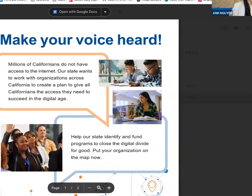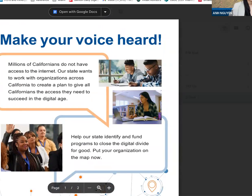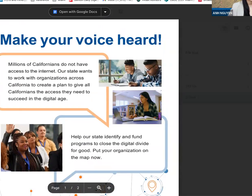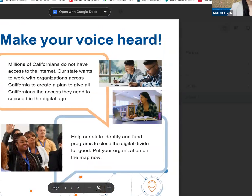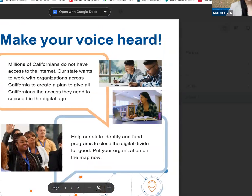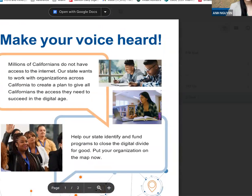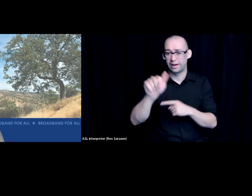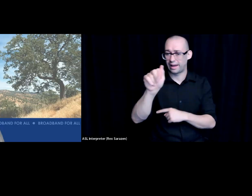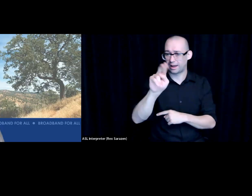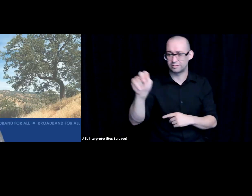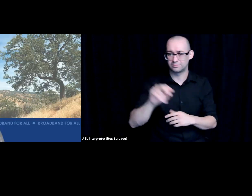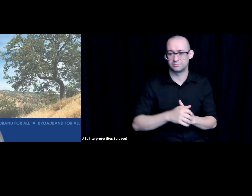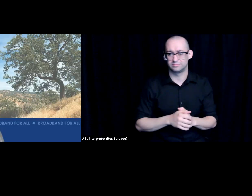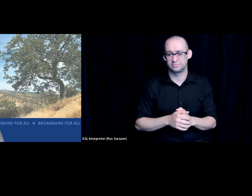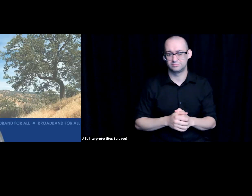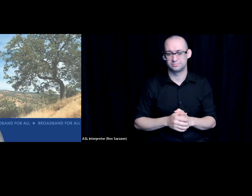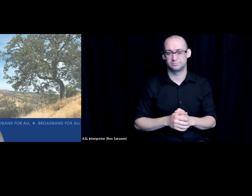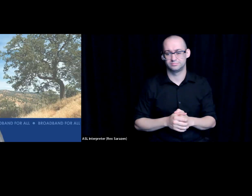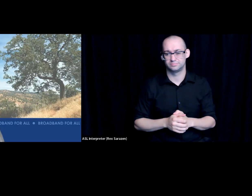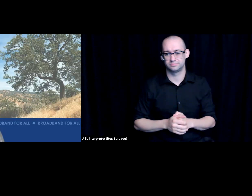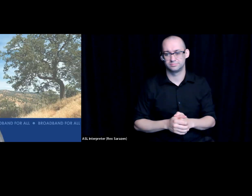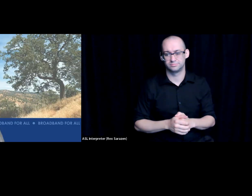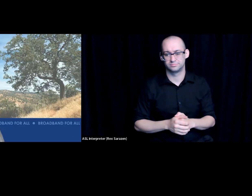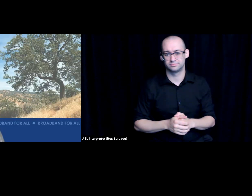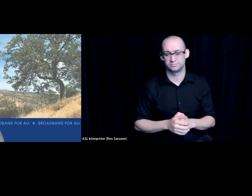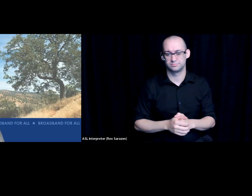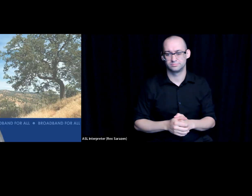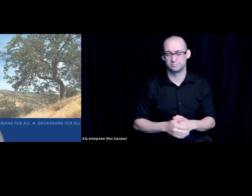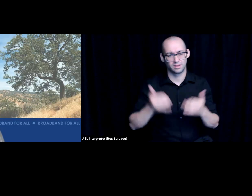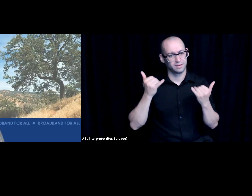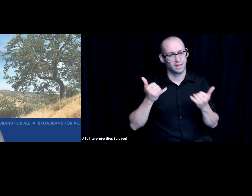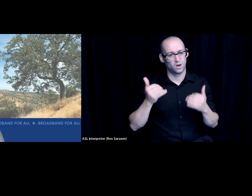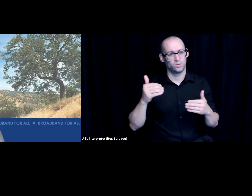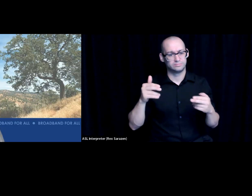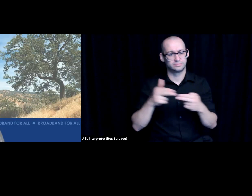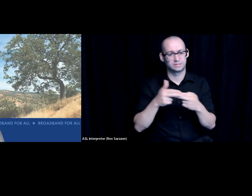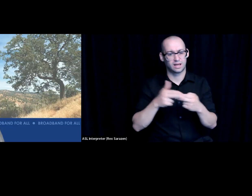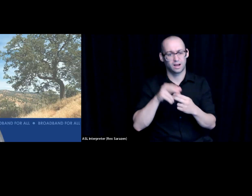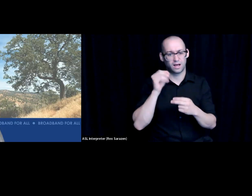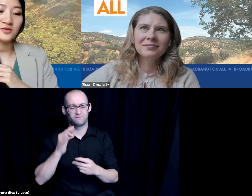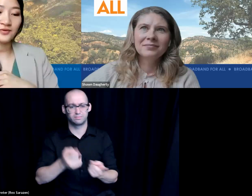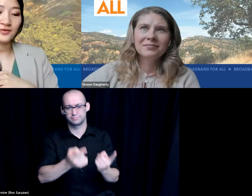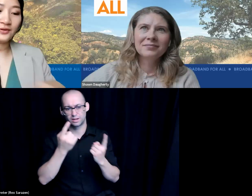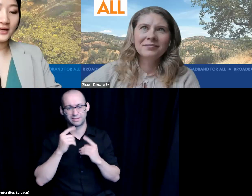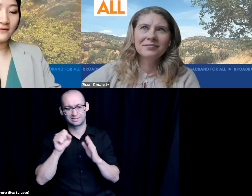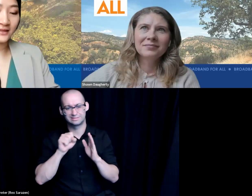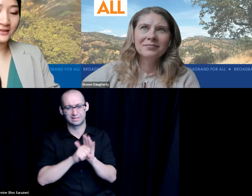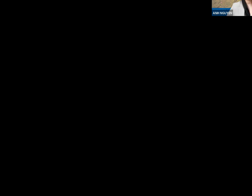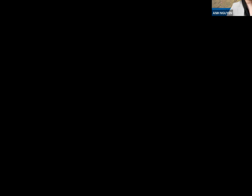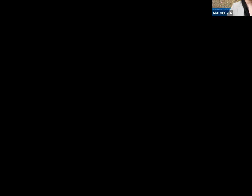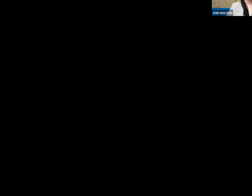Thanks so much, Sean. Let's see. Now, can we have the slides of the upcoming state